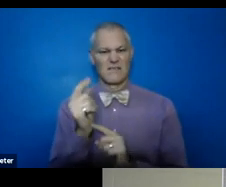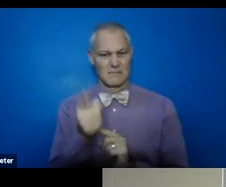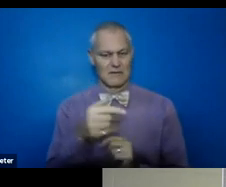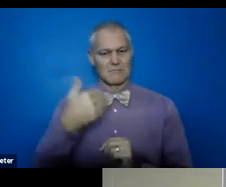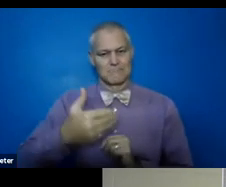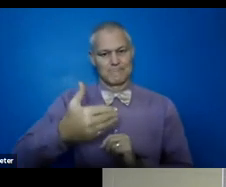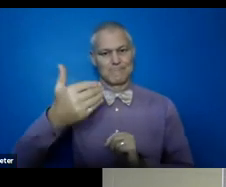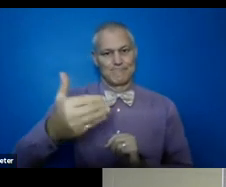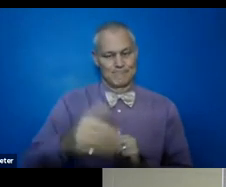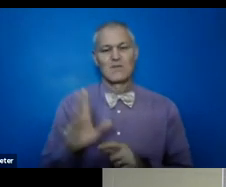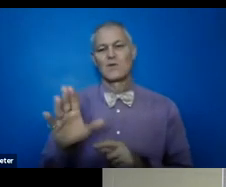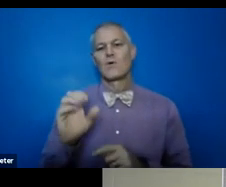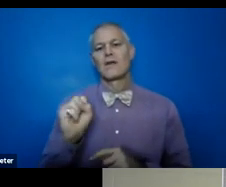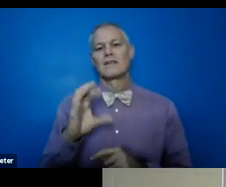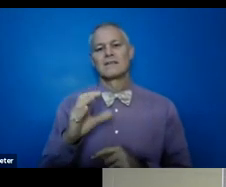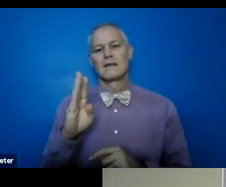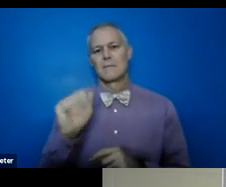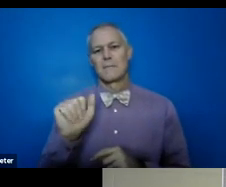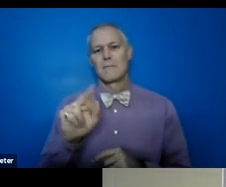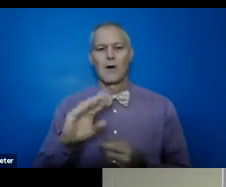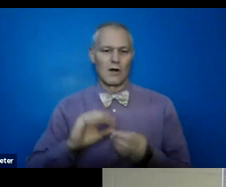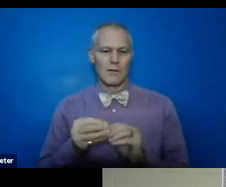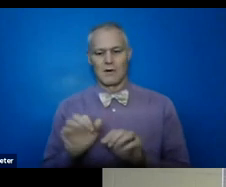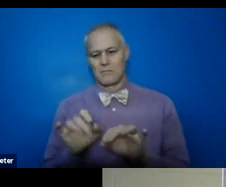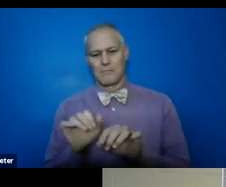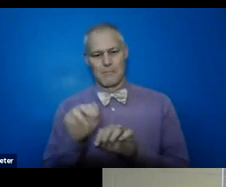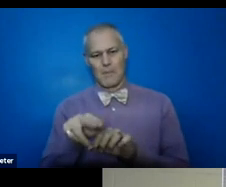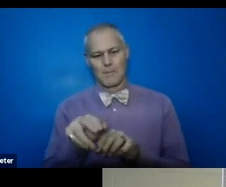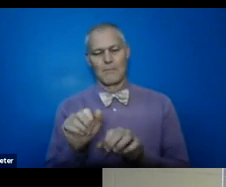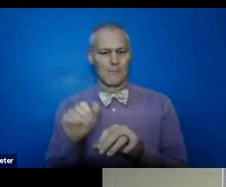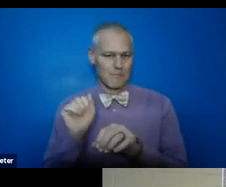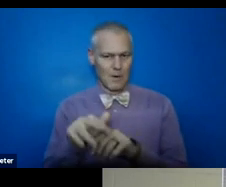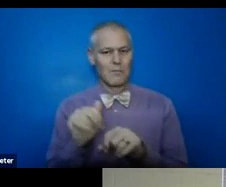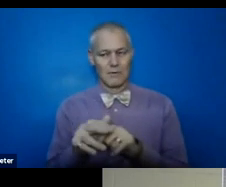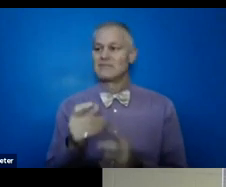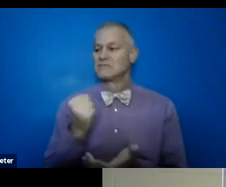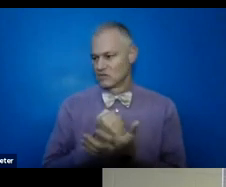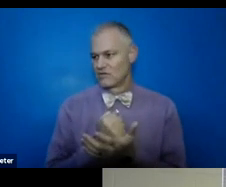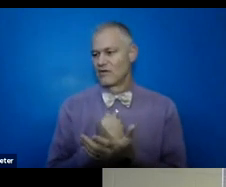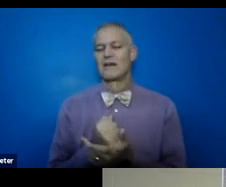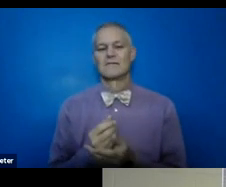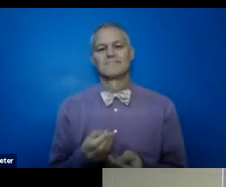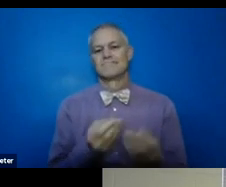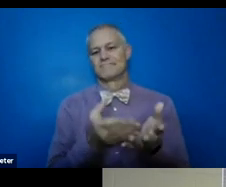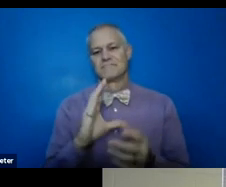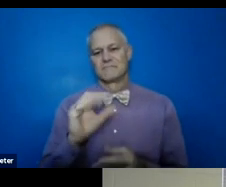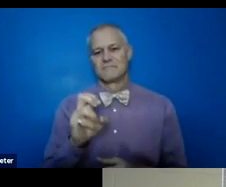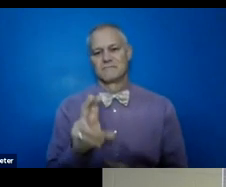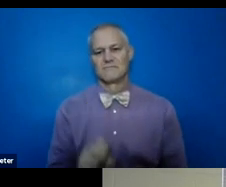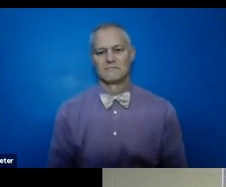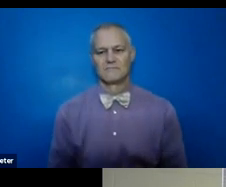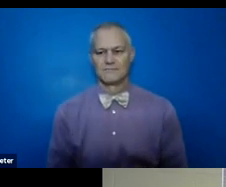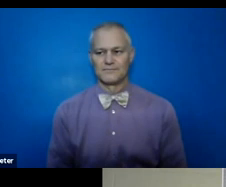bar number. You must do this so that we can certify your continued presence in this webinar to the Commission on CLE.